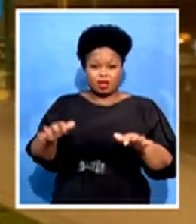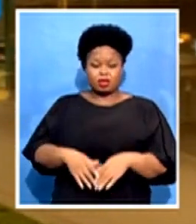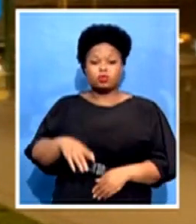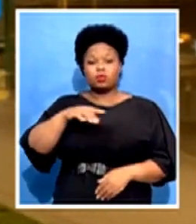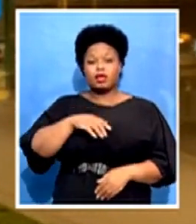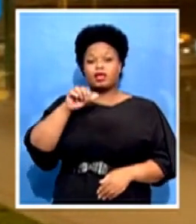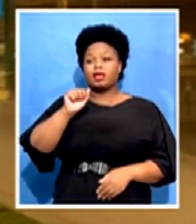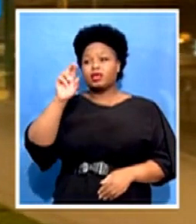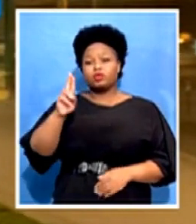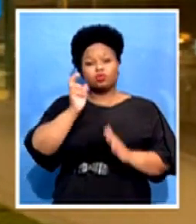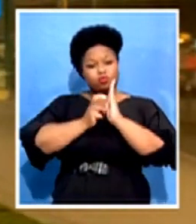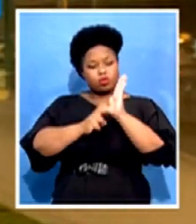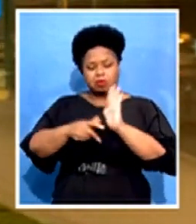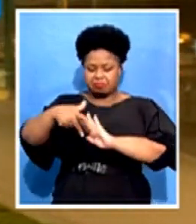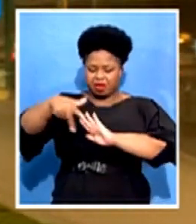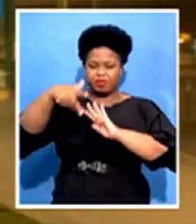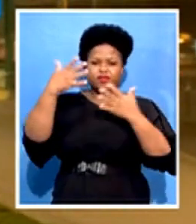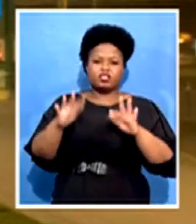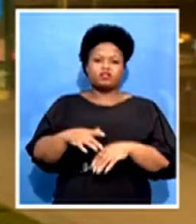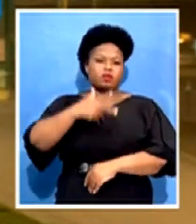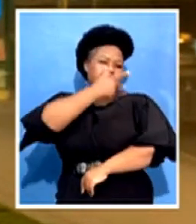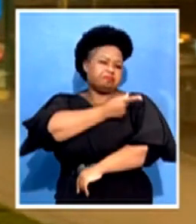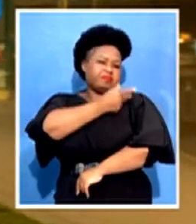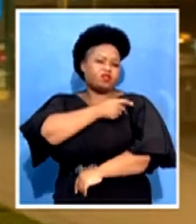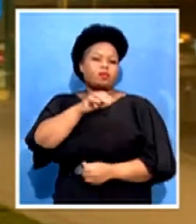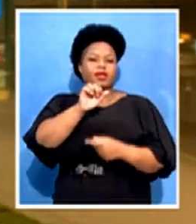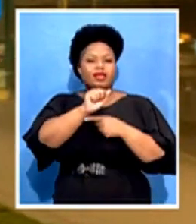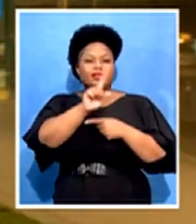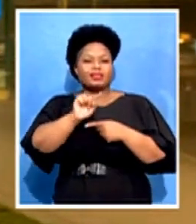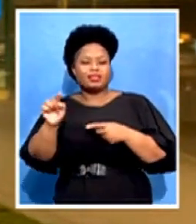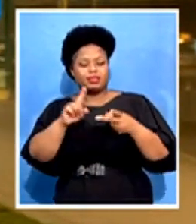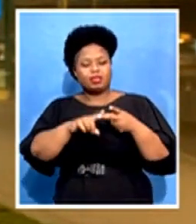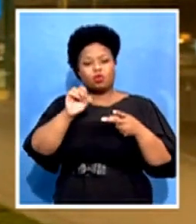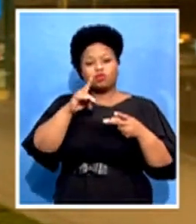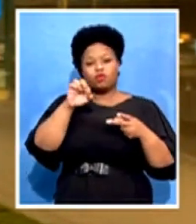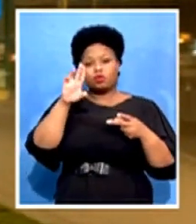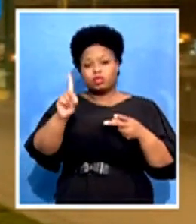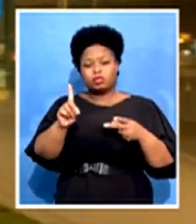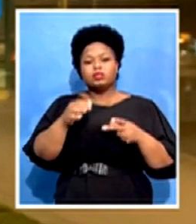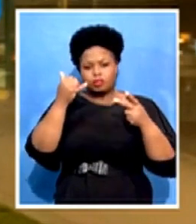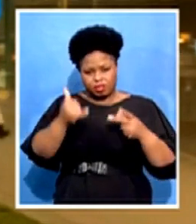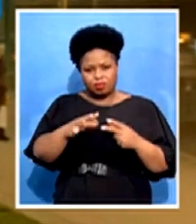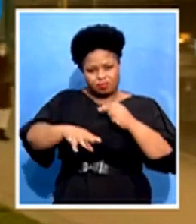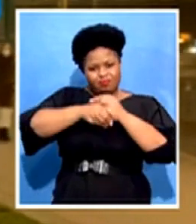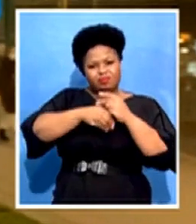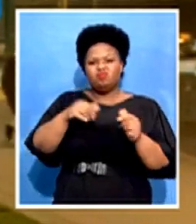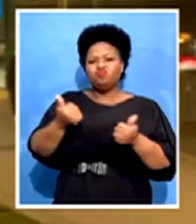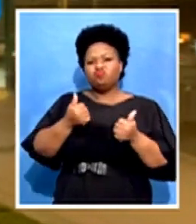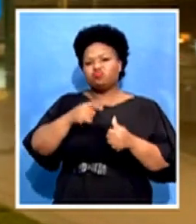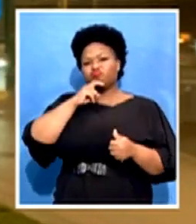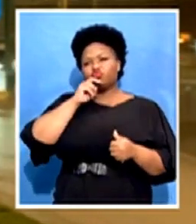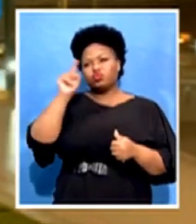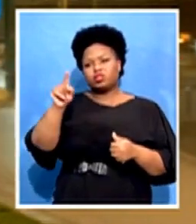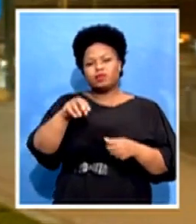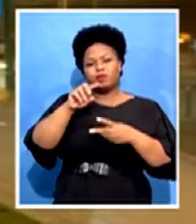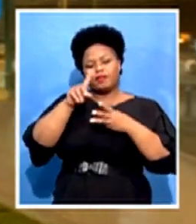to the vaccine from AstraZeneca and Oxford. It joins jabs already in use from both Pfizer and Moderna. But the